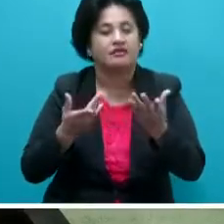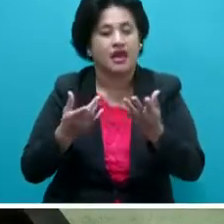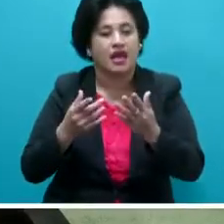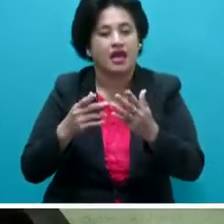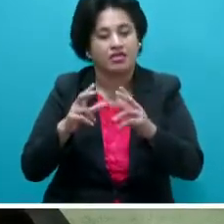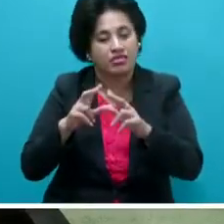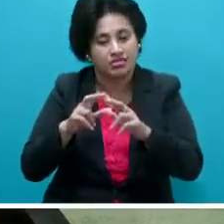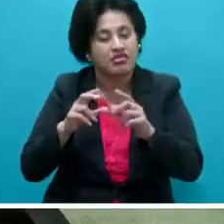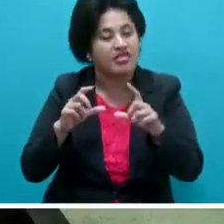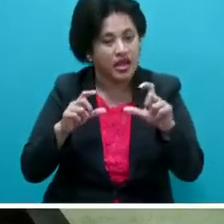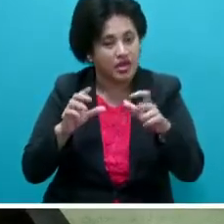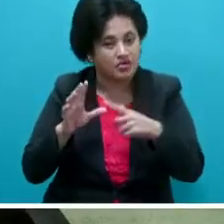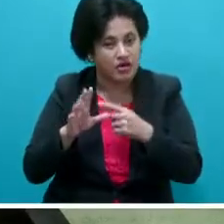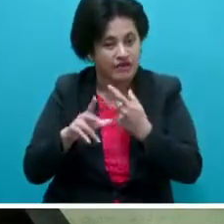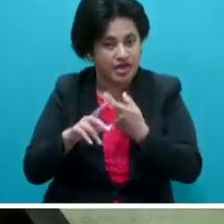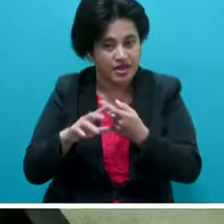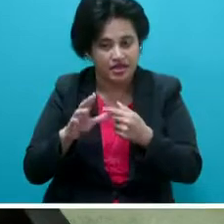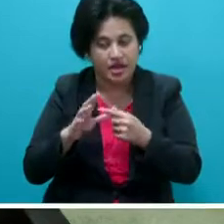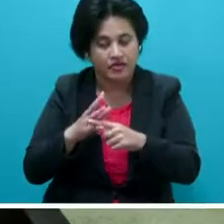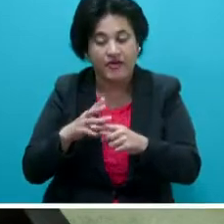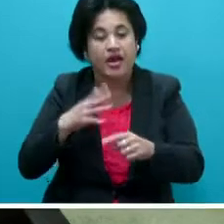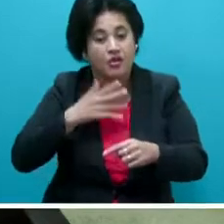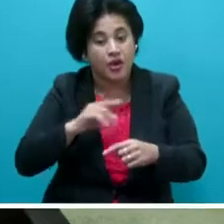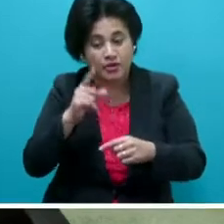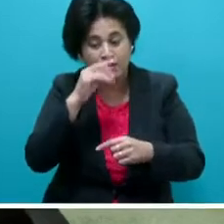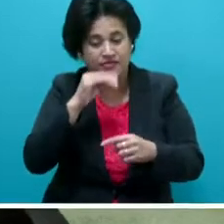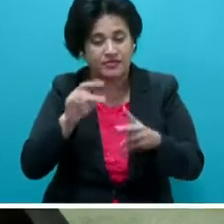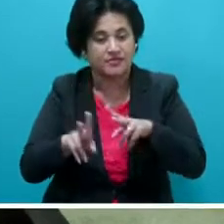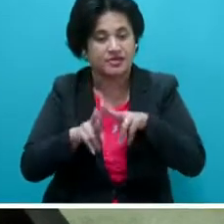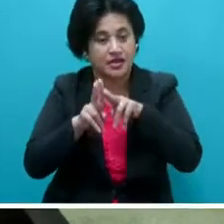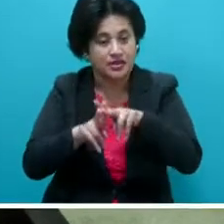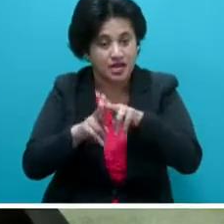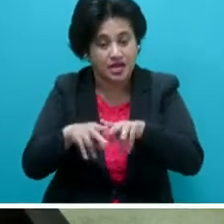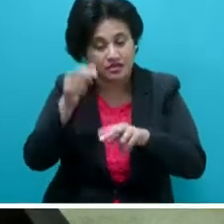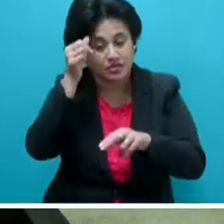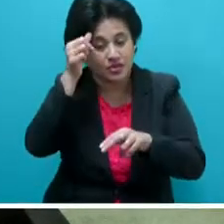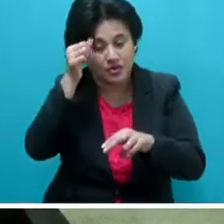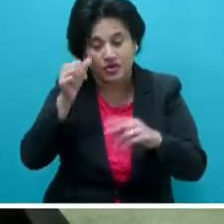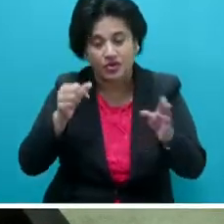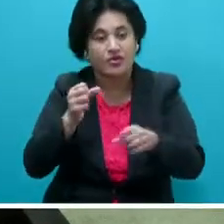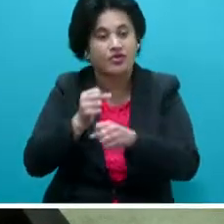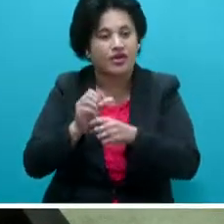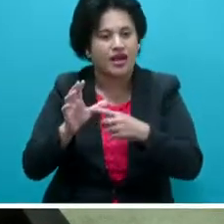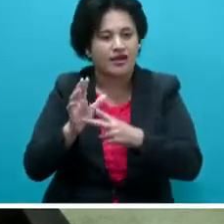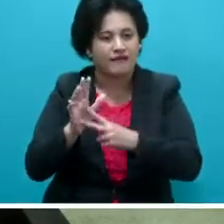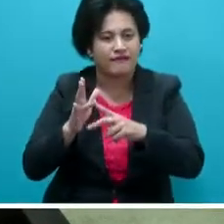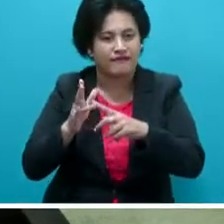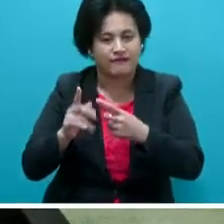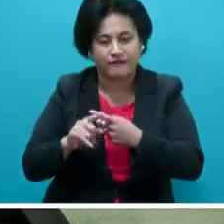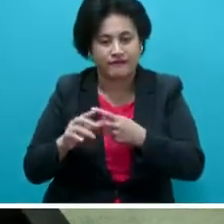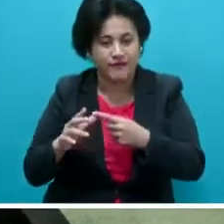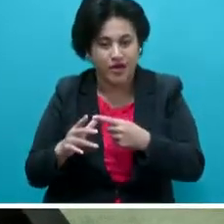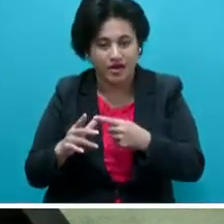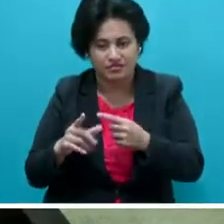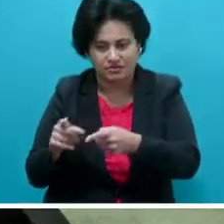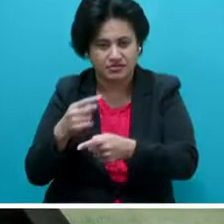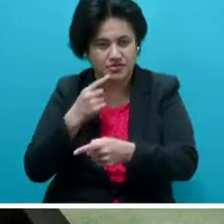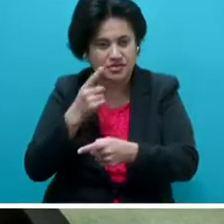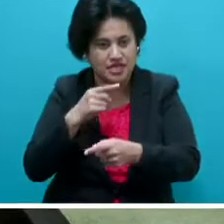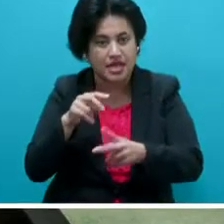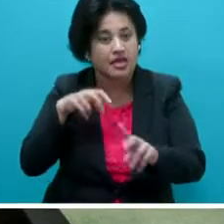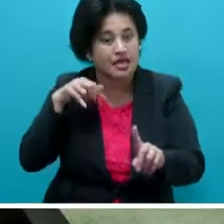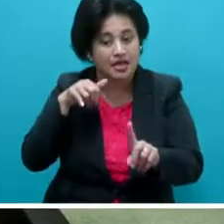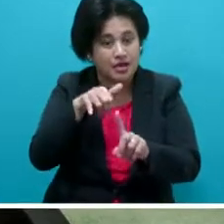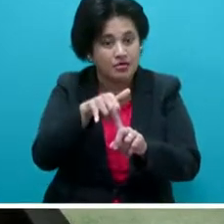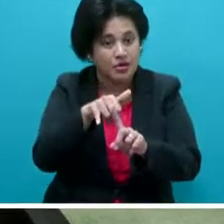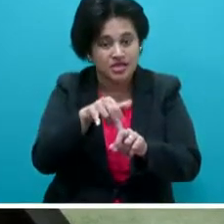I want the people of Nandronga to know that Honourable Gavoka is saying it's okay for Namosi with 3,000 voters to elect 1